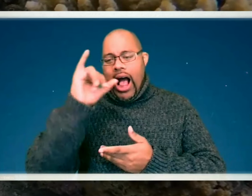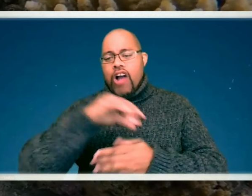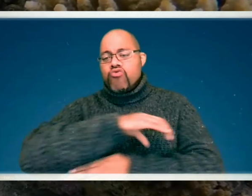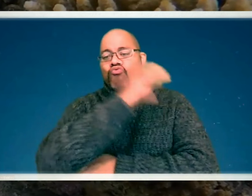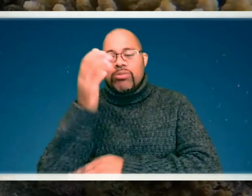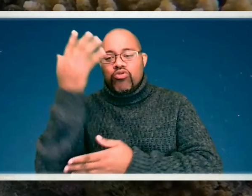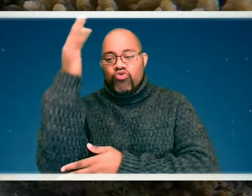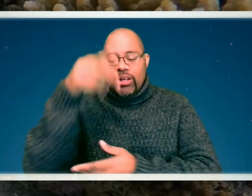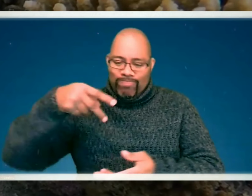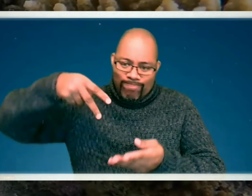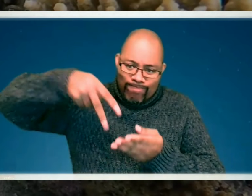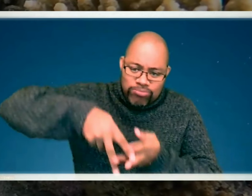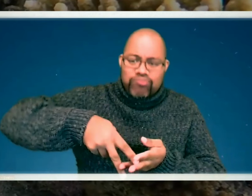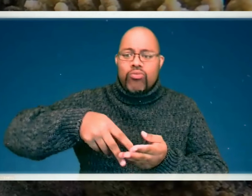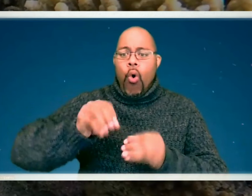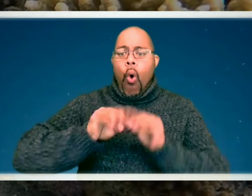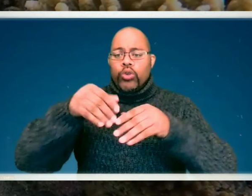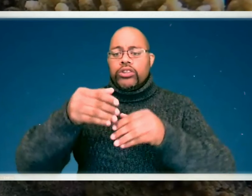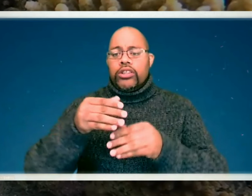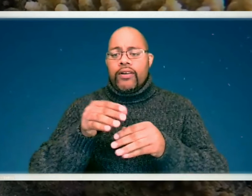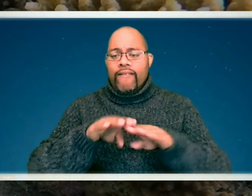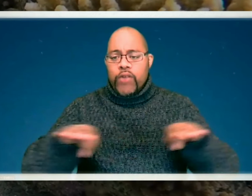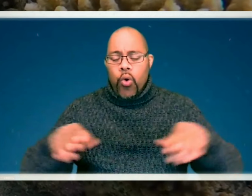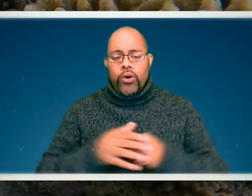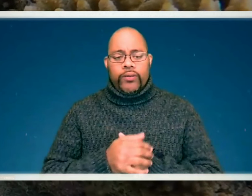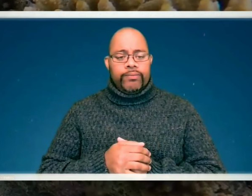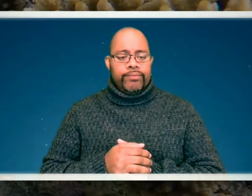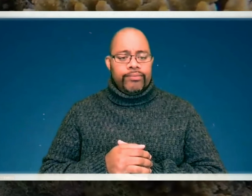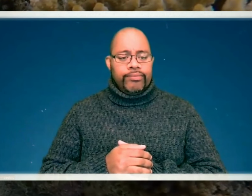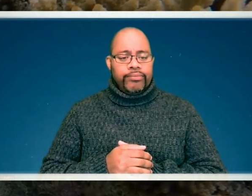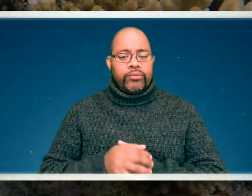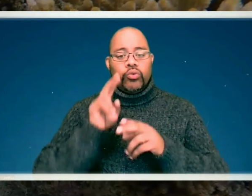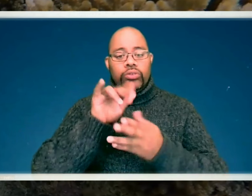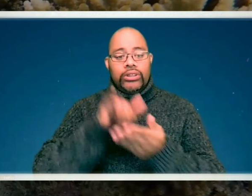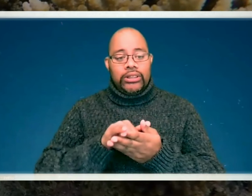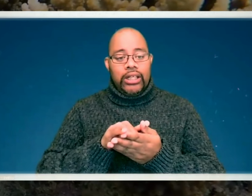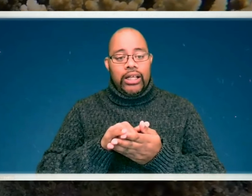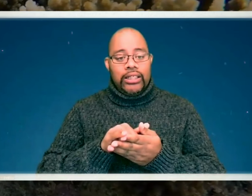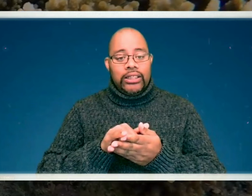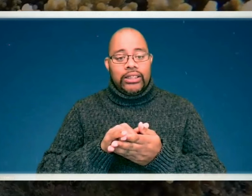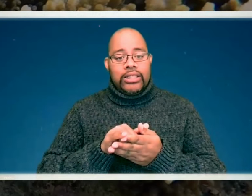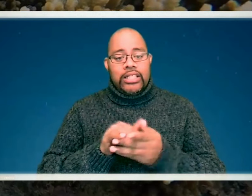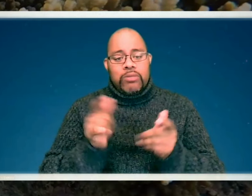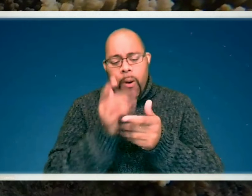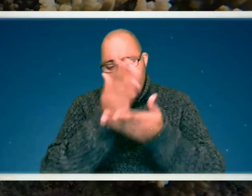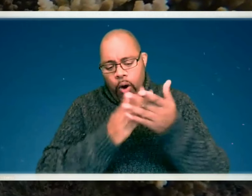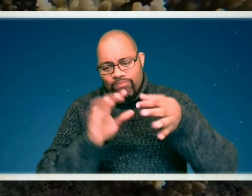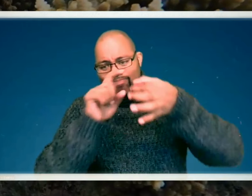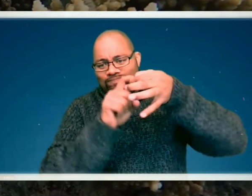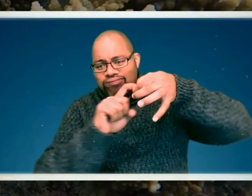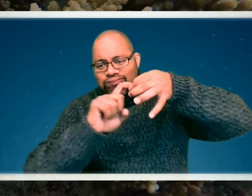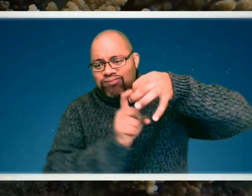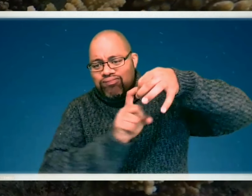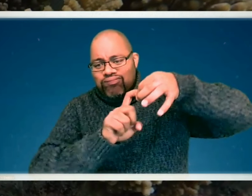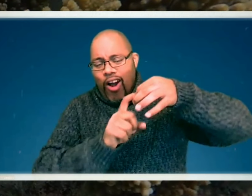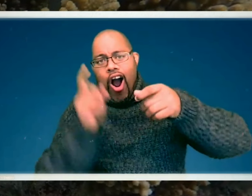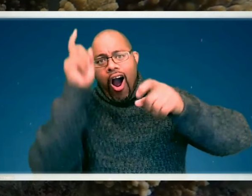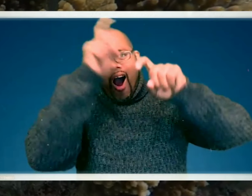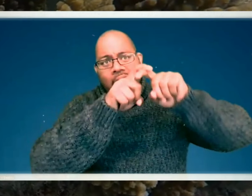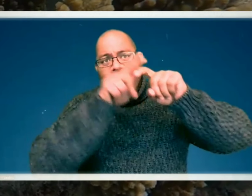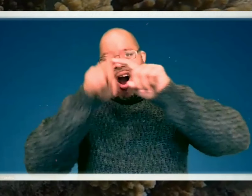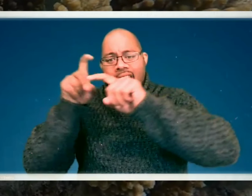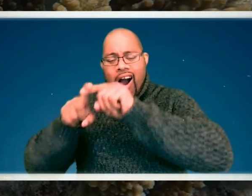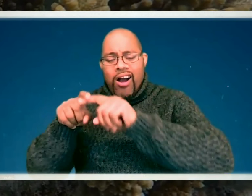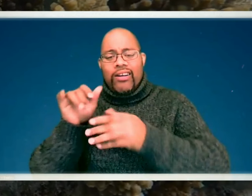floor and buoyed with a subsurface float. And using a monofilament line, the small fragments are hung like ornaments on the coral tree. And this design actually